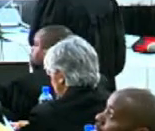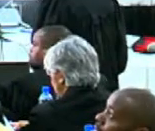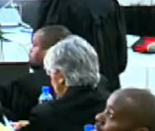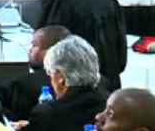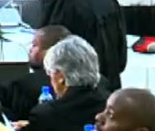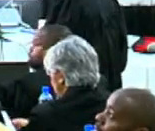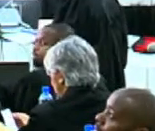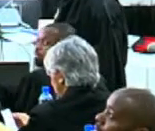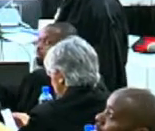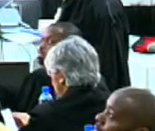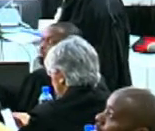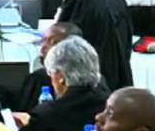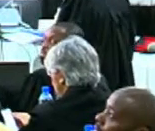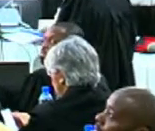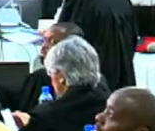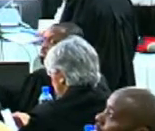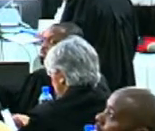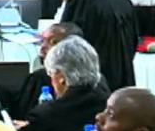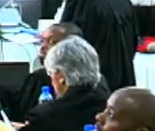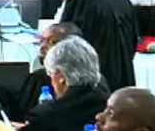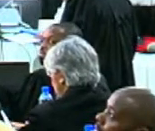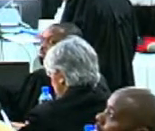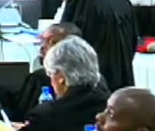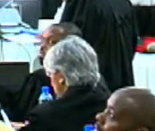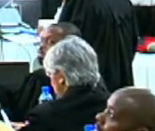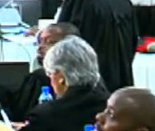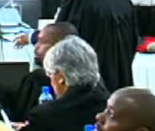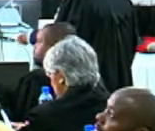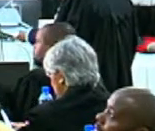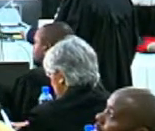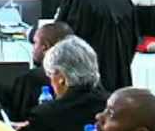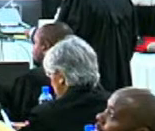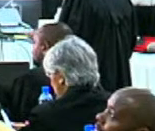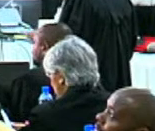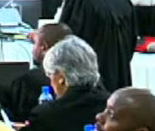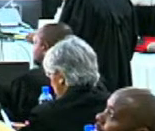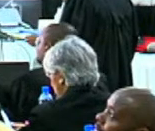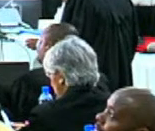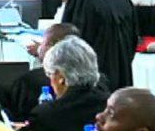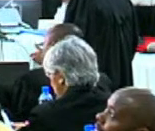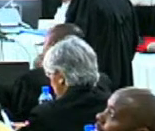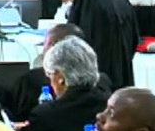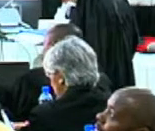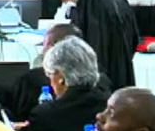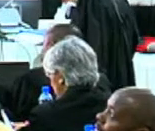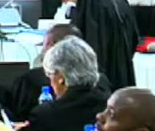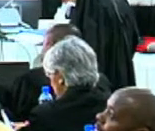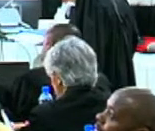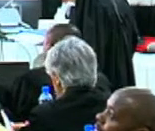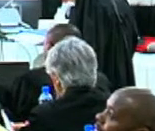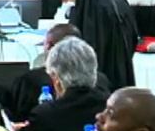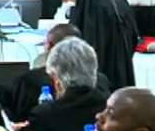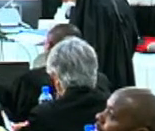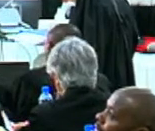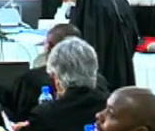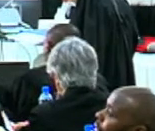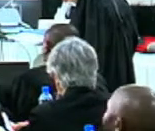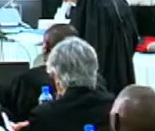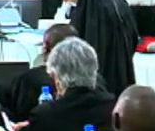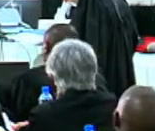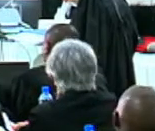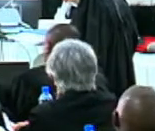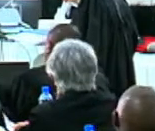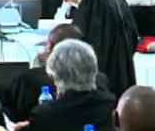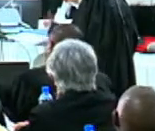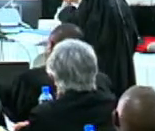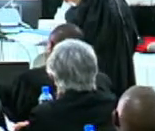They're responding. It relates to an objection to what she's doing, Your Ladyship. No, let her finish.